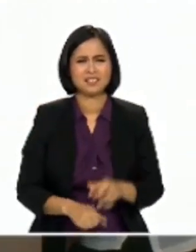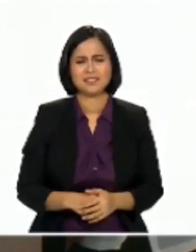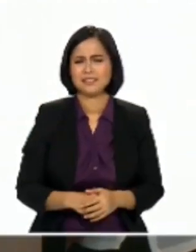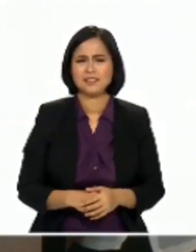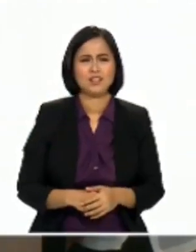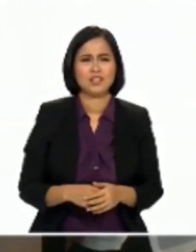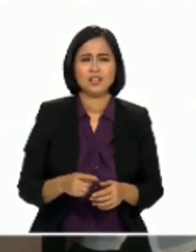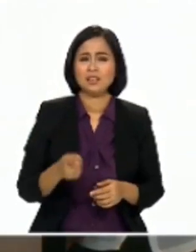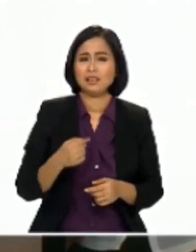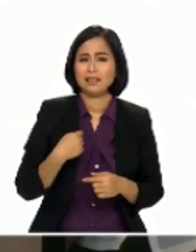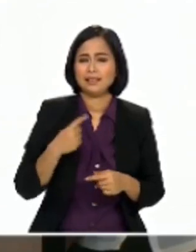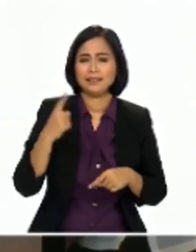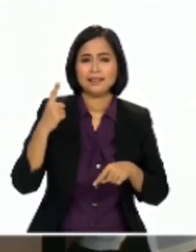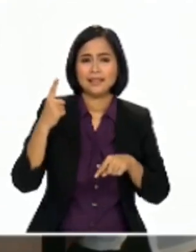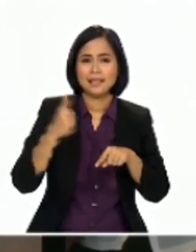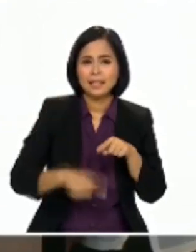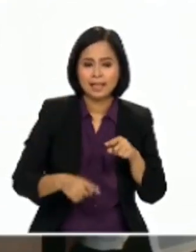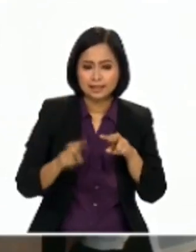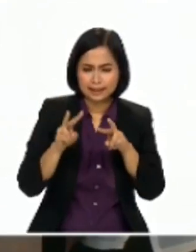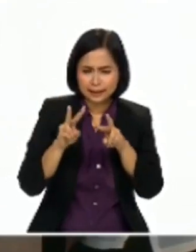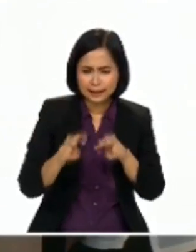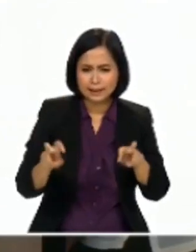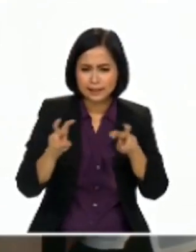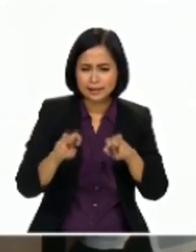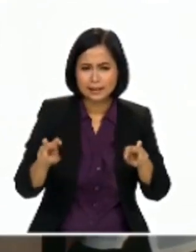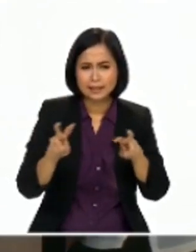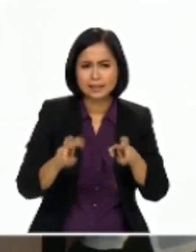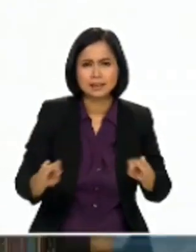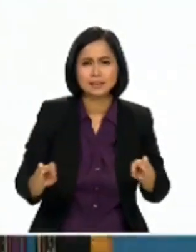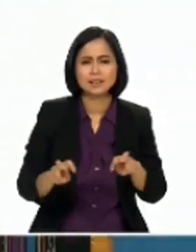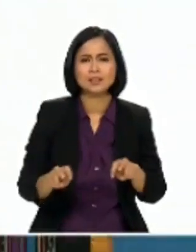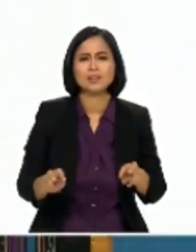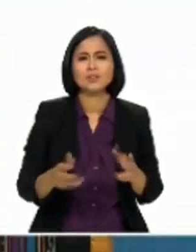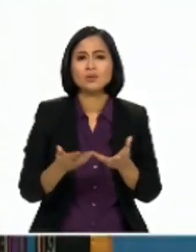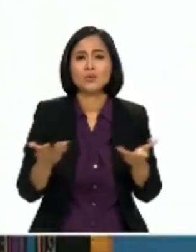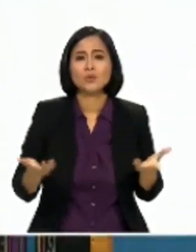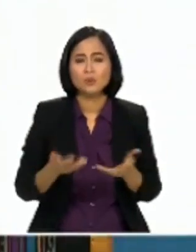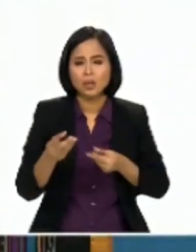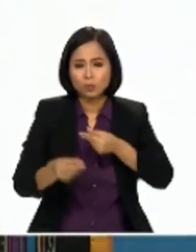no longer trace the